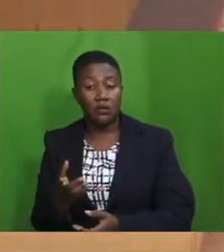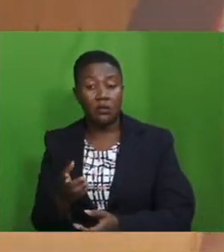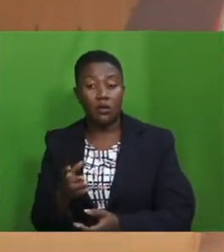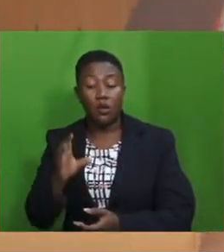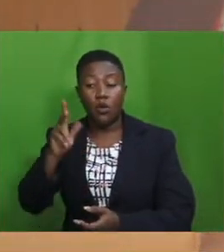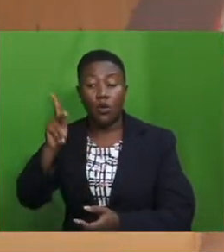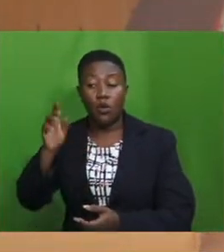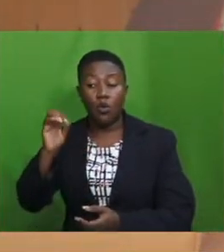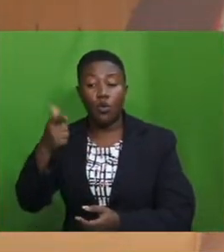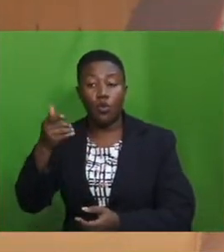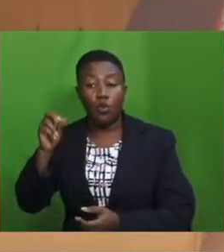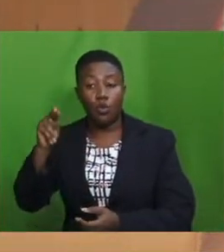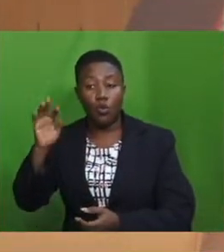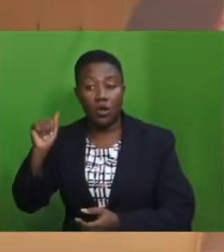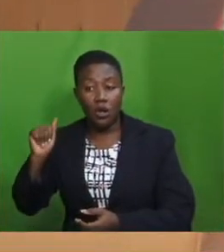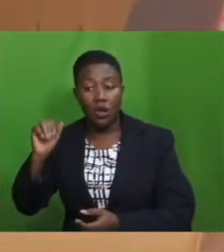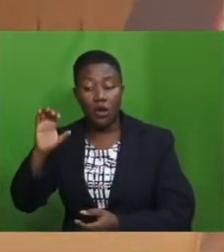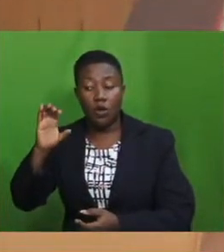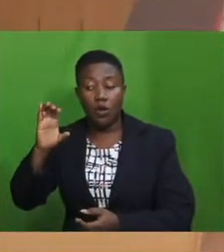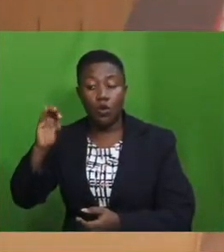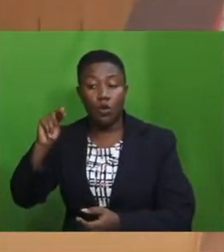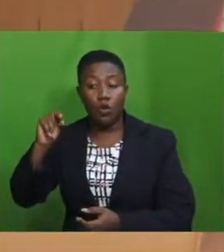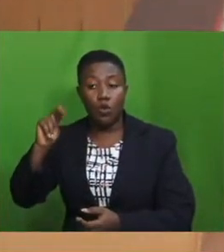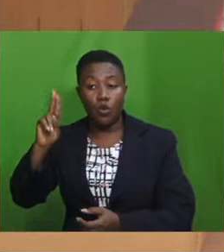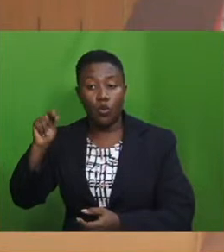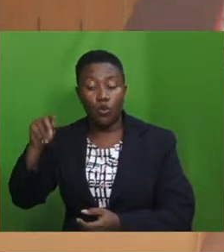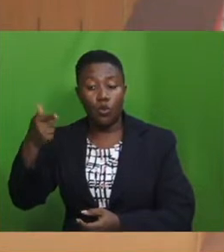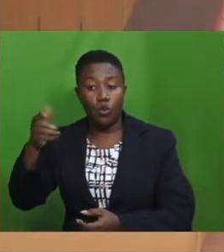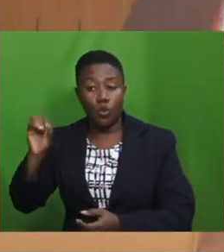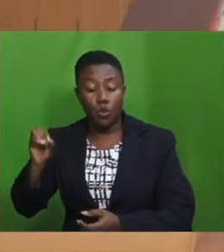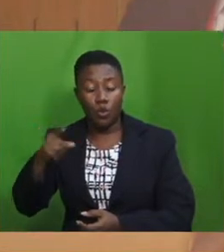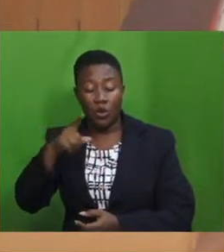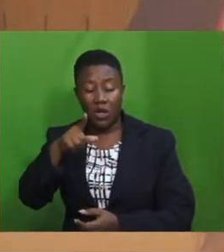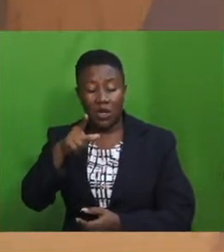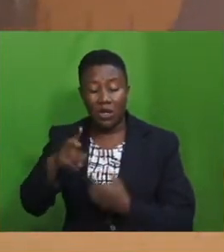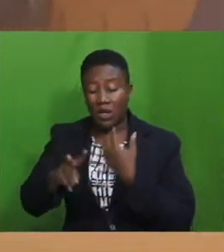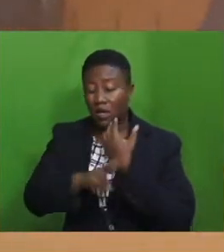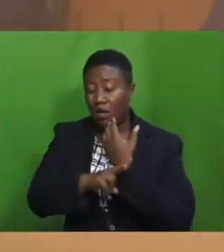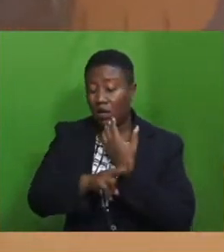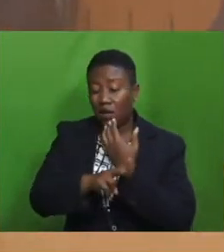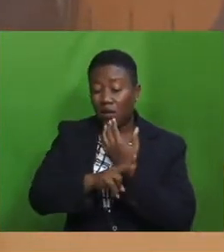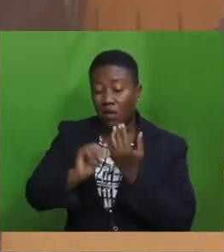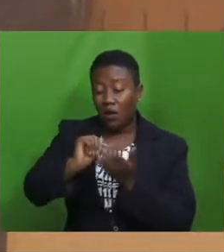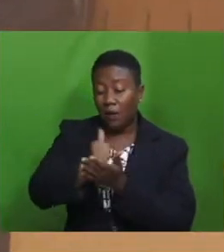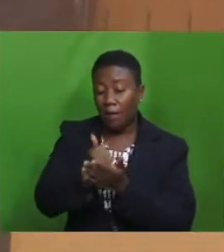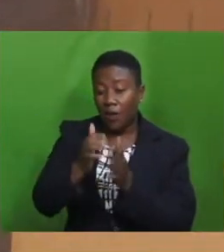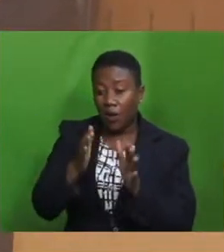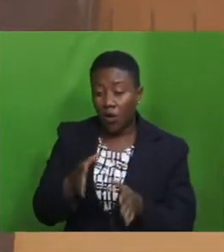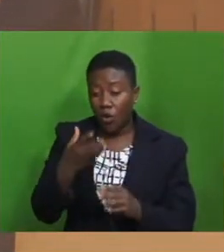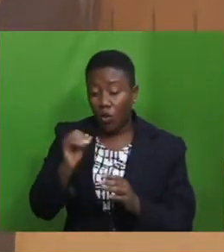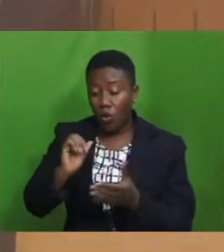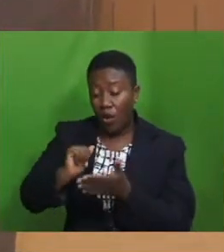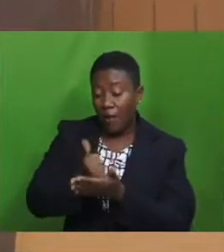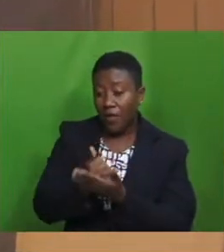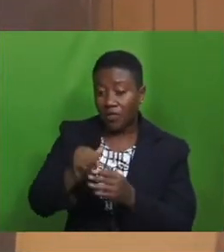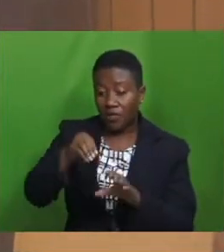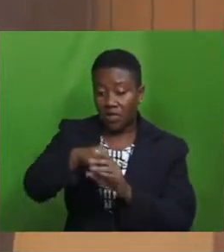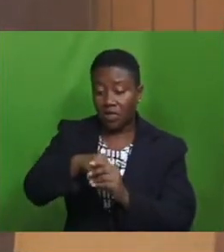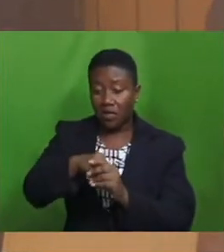Kuvuna Kumbu, Deputy Ambassador of the Embassy of Angola in Ghana.